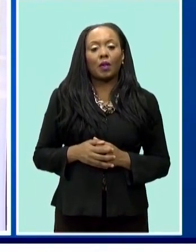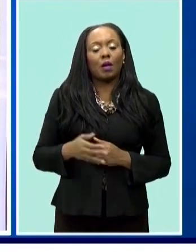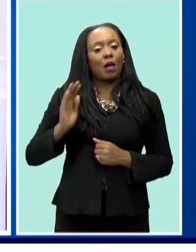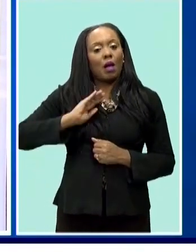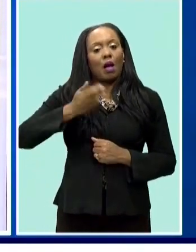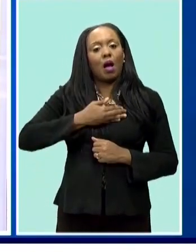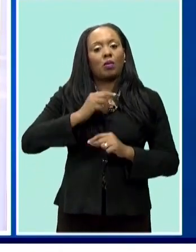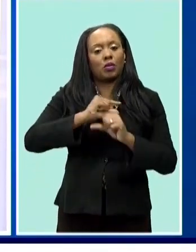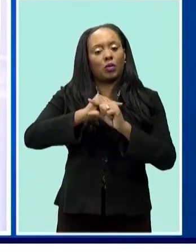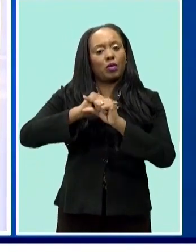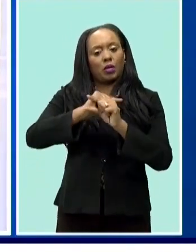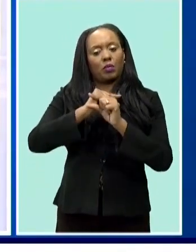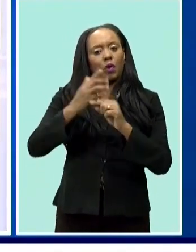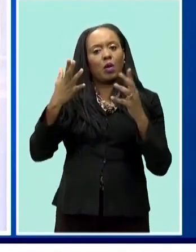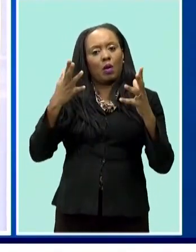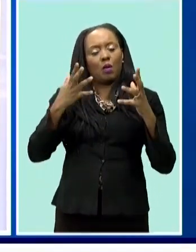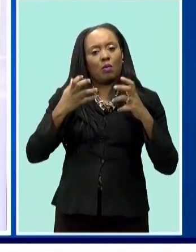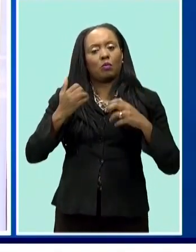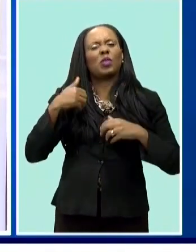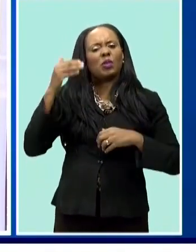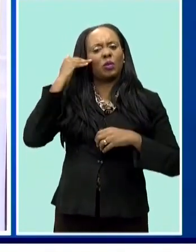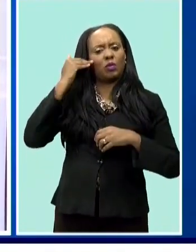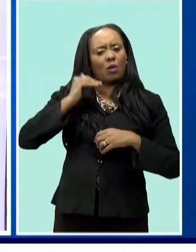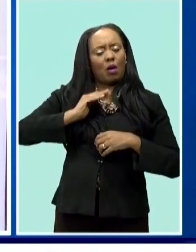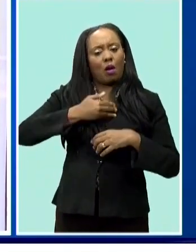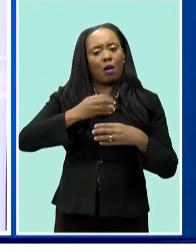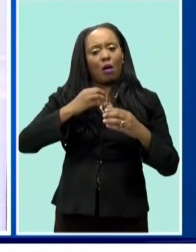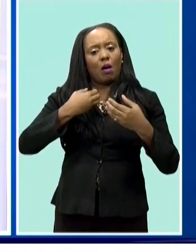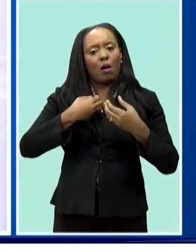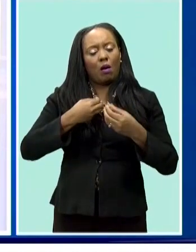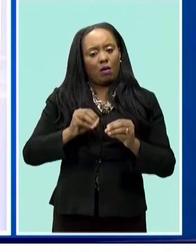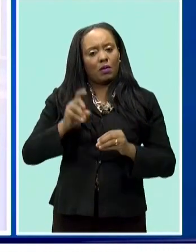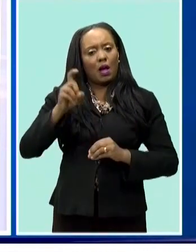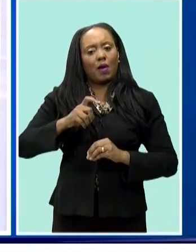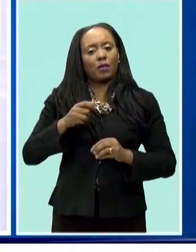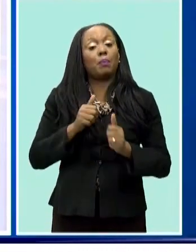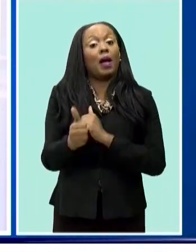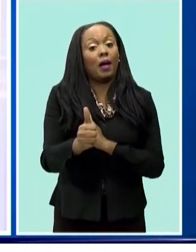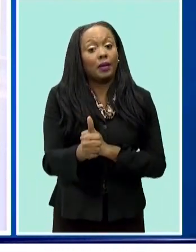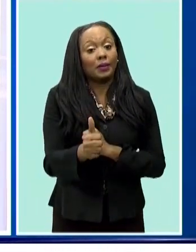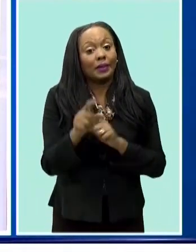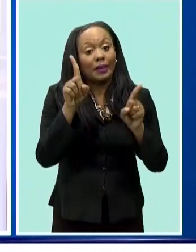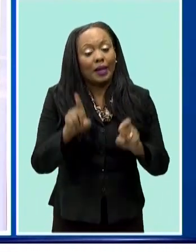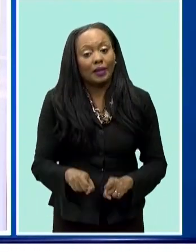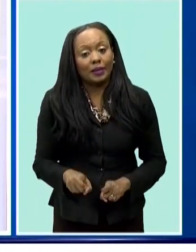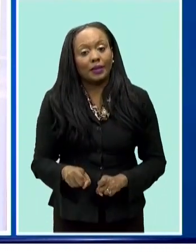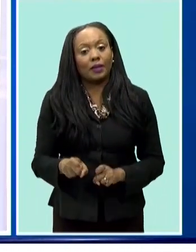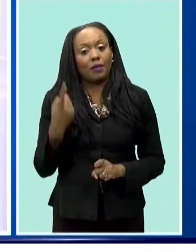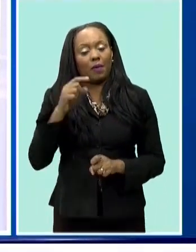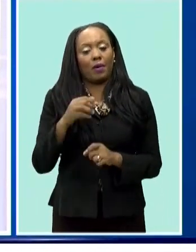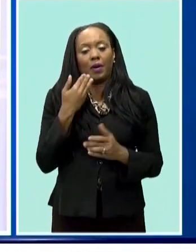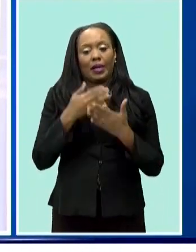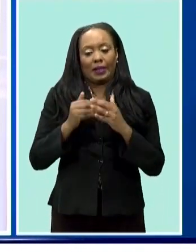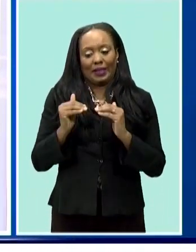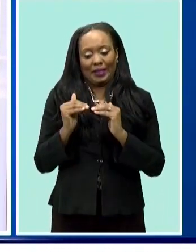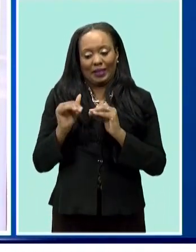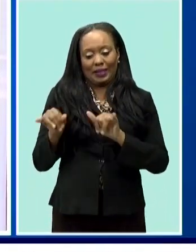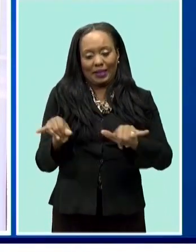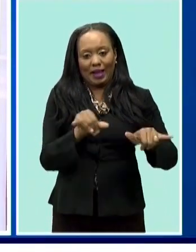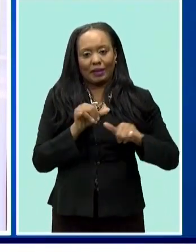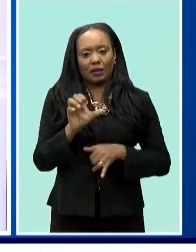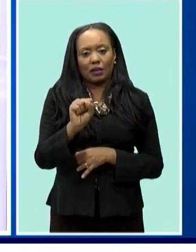our Office of Exchange, which is here at the General Post Office, must pass these standards, as well as the airmail unit at the Granny